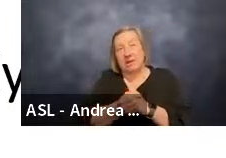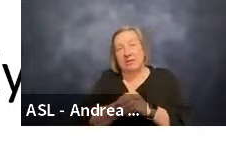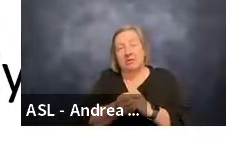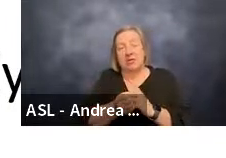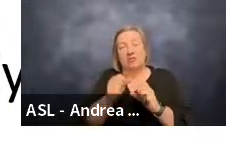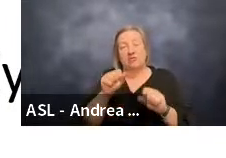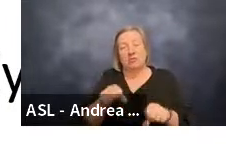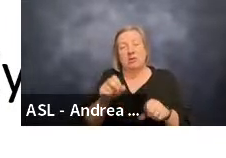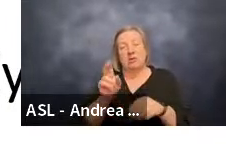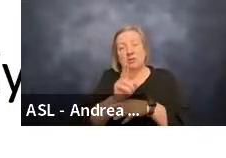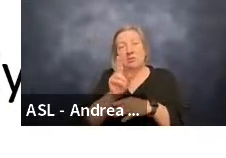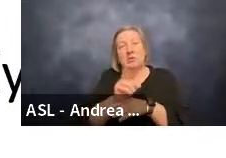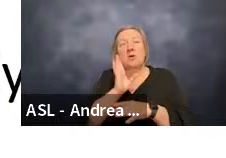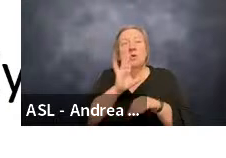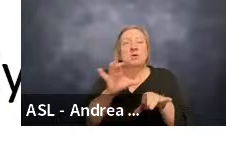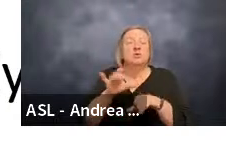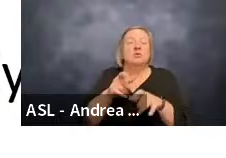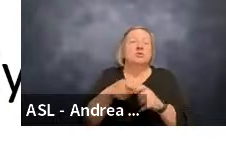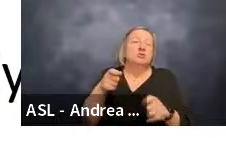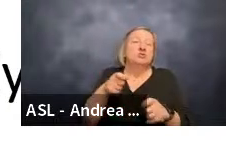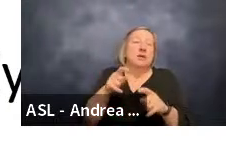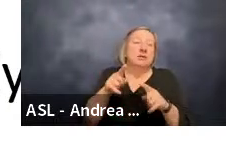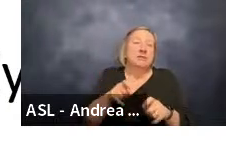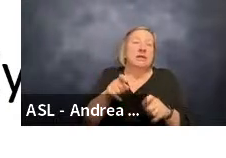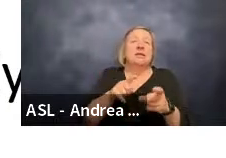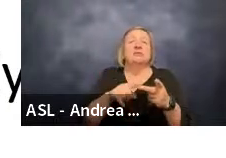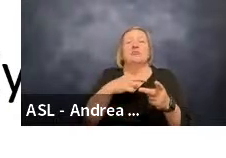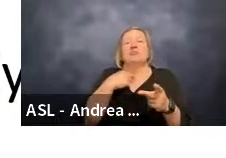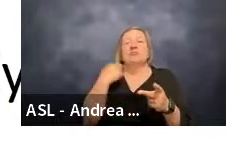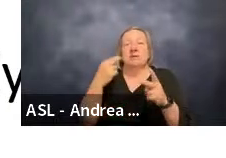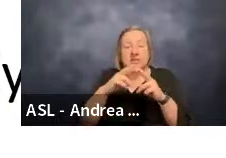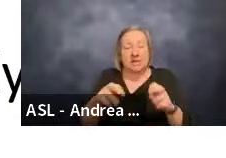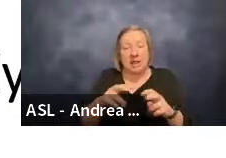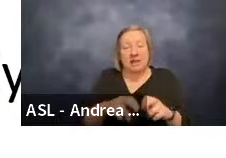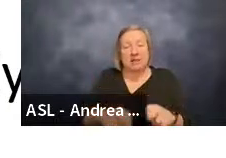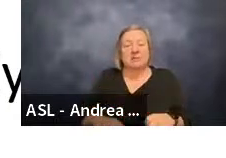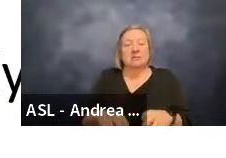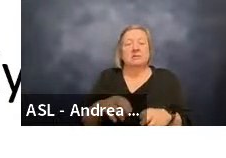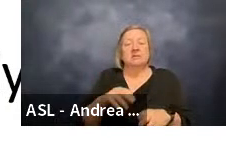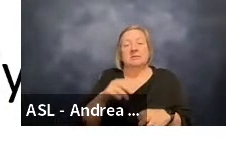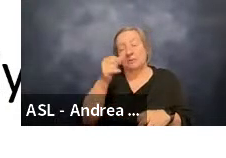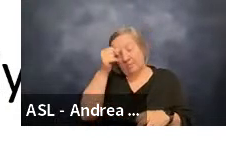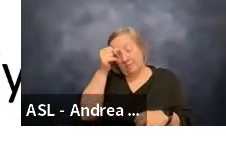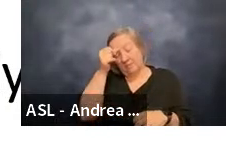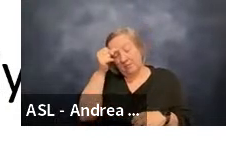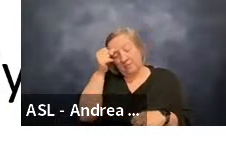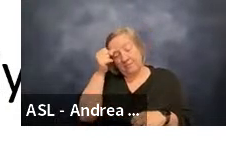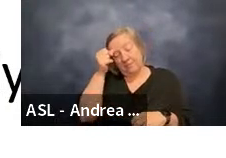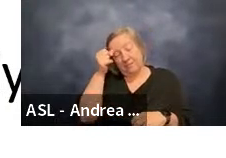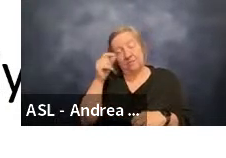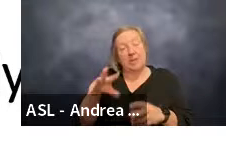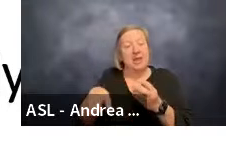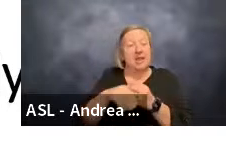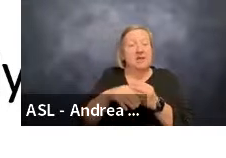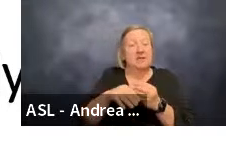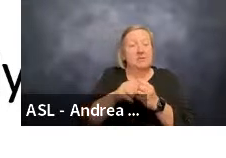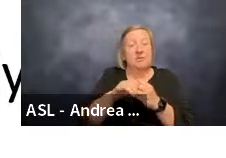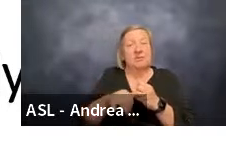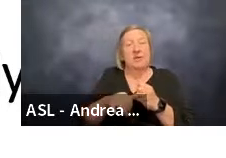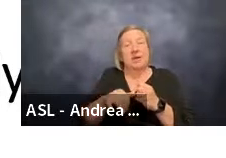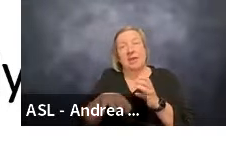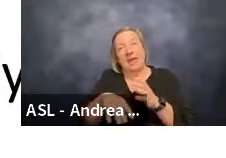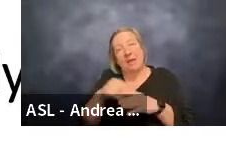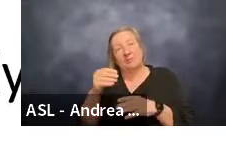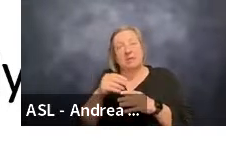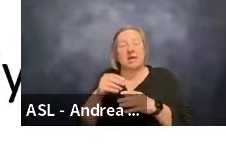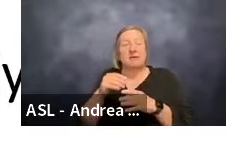also going to be doing some stress tests or risk analyses as a side element to this outside of some of those key